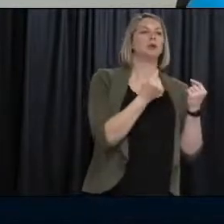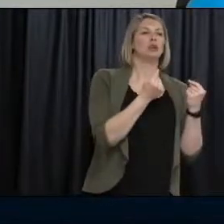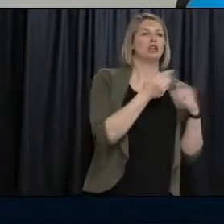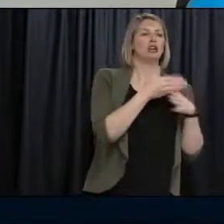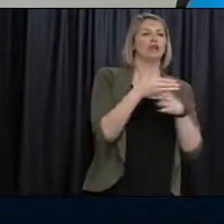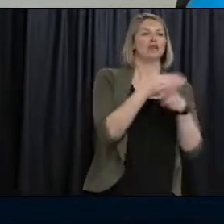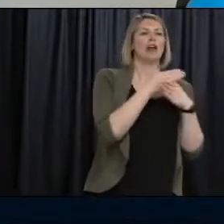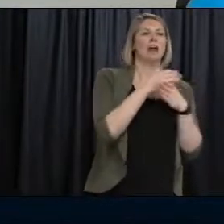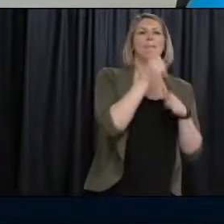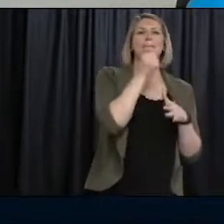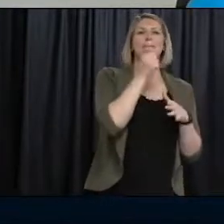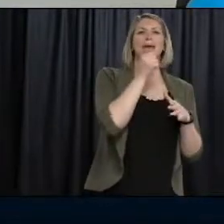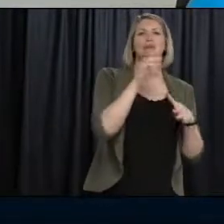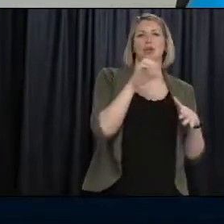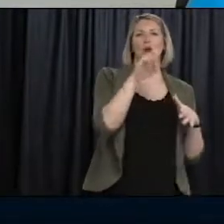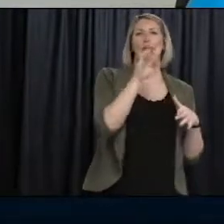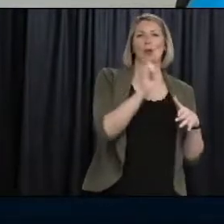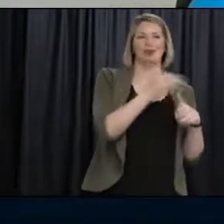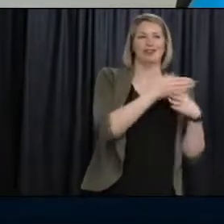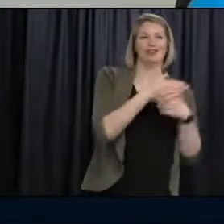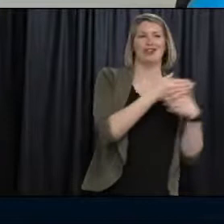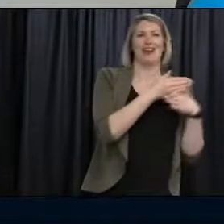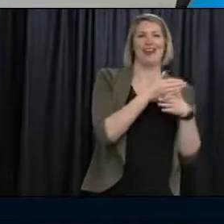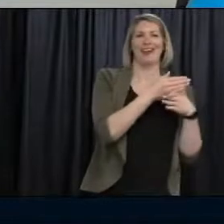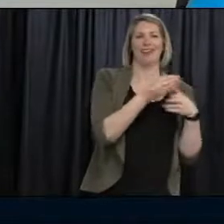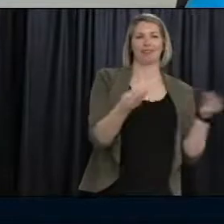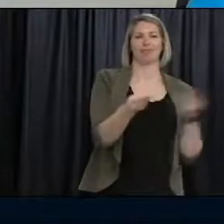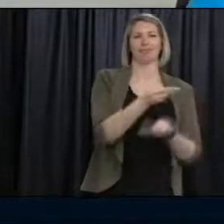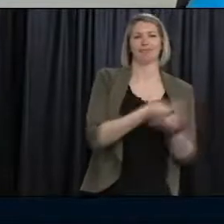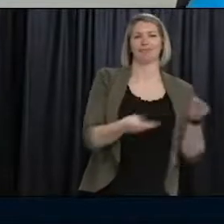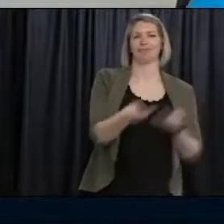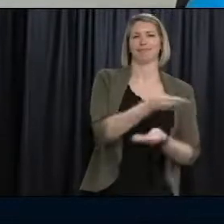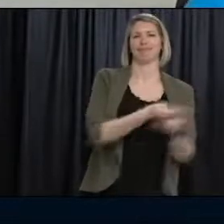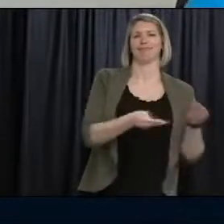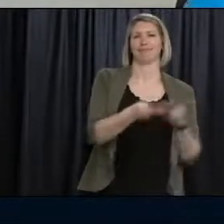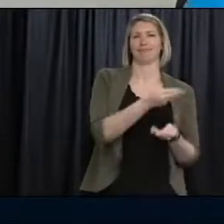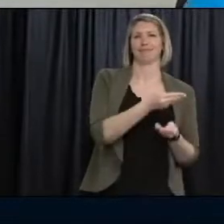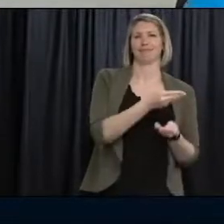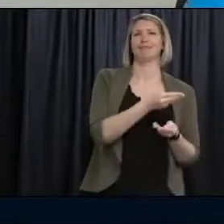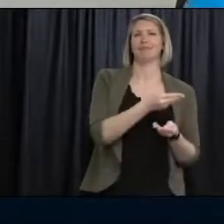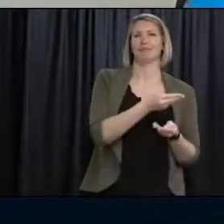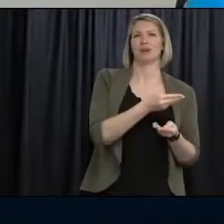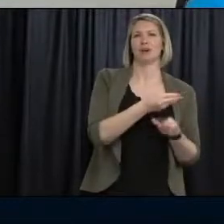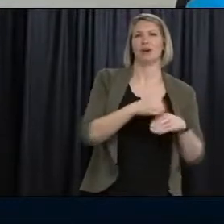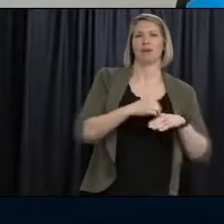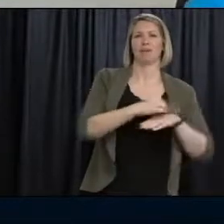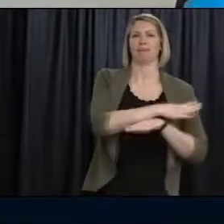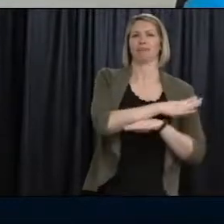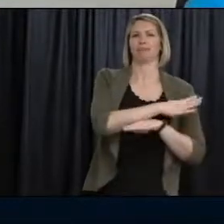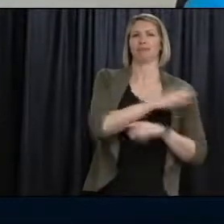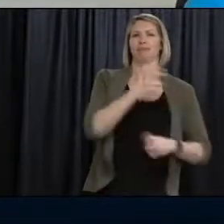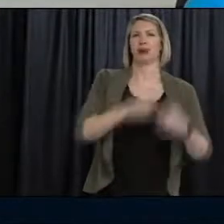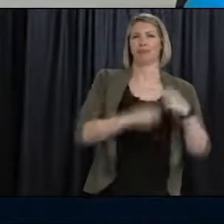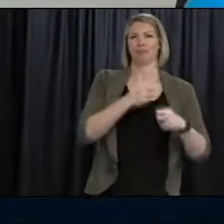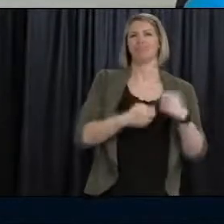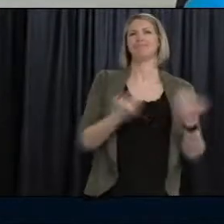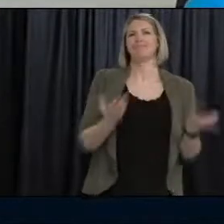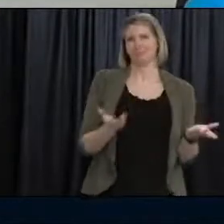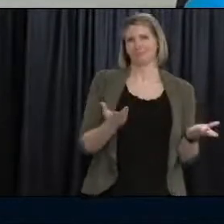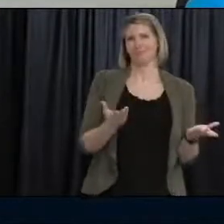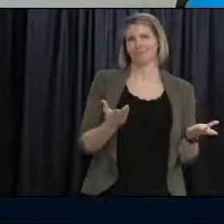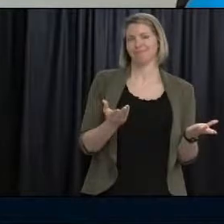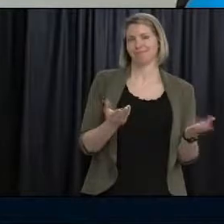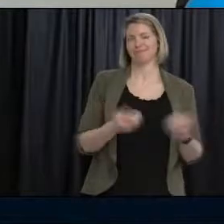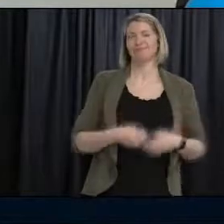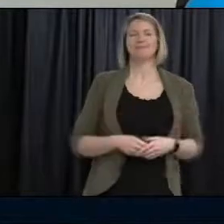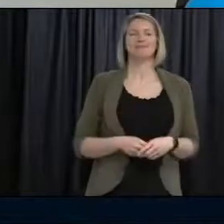and passcodes. I think there was no nefarious intent. I think that was the word that Mr. Diamond used. What we have done,